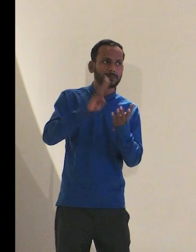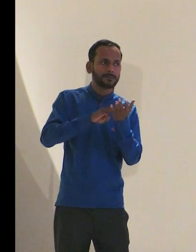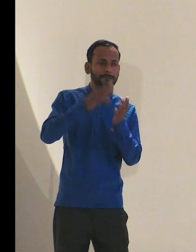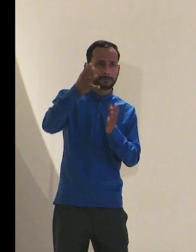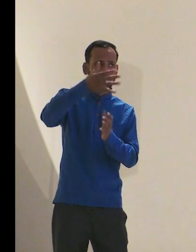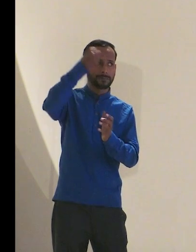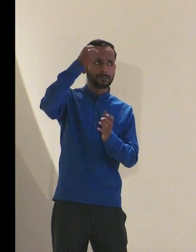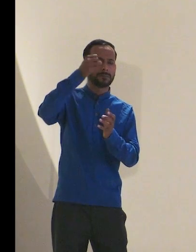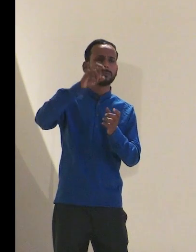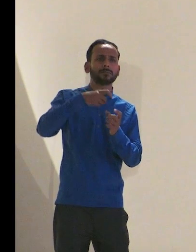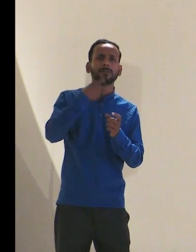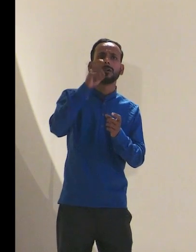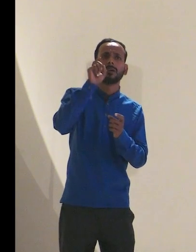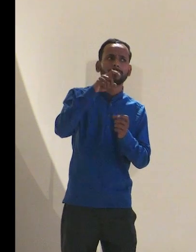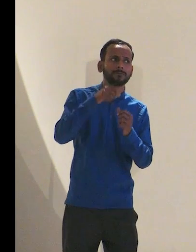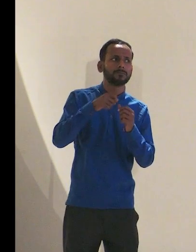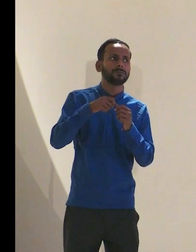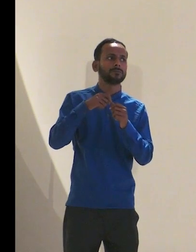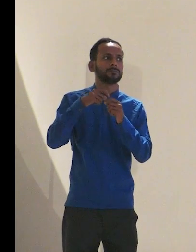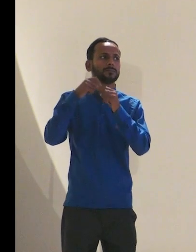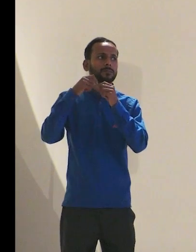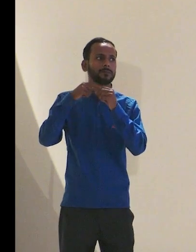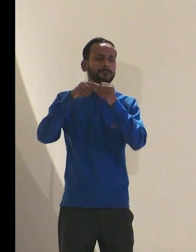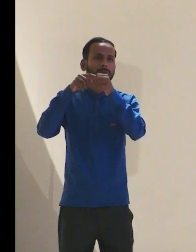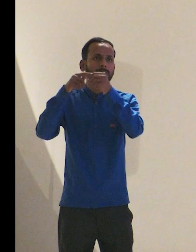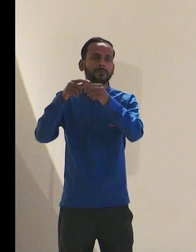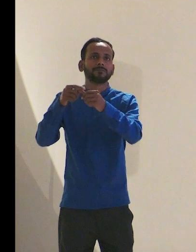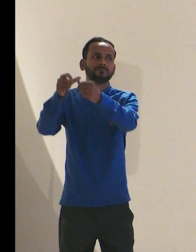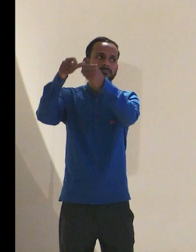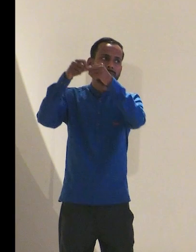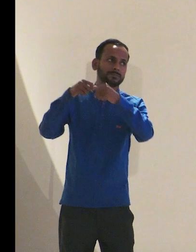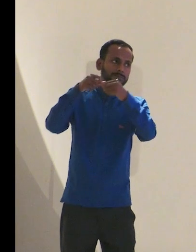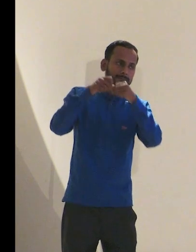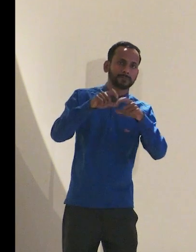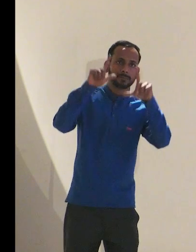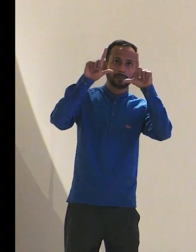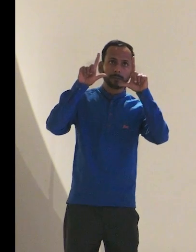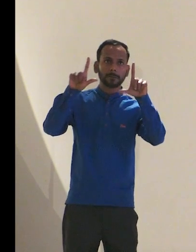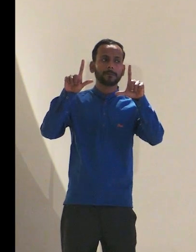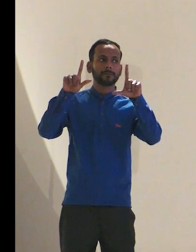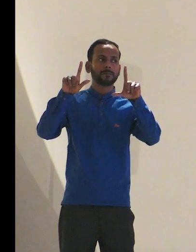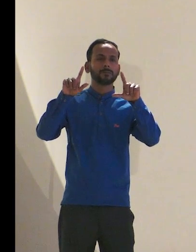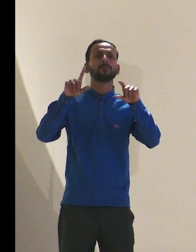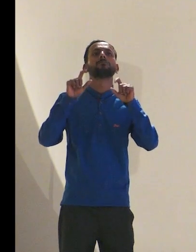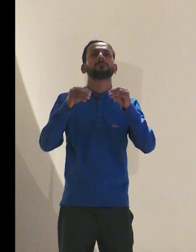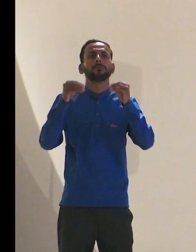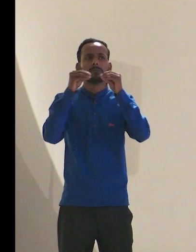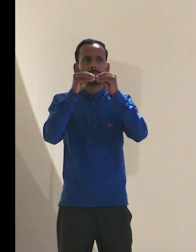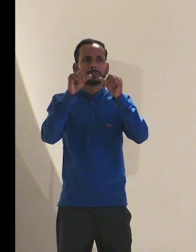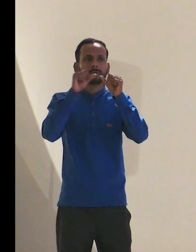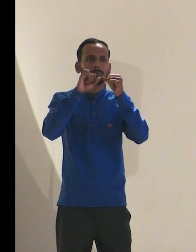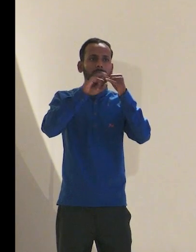this question, and my humble answer is that we can only be a museum on the basis of the collection that we hold,